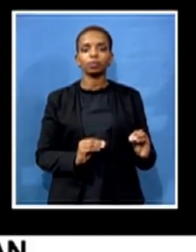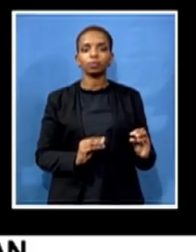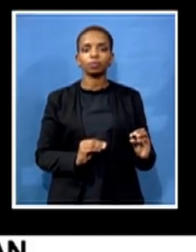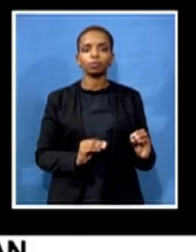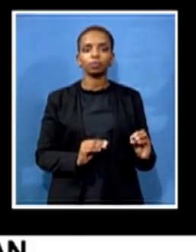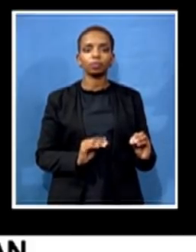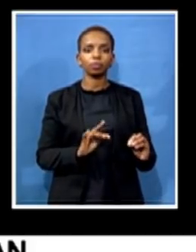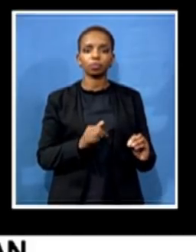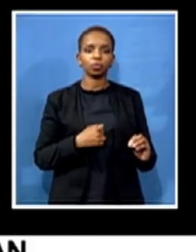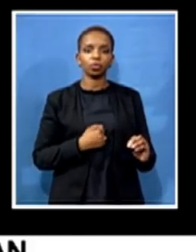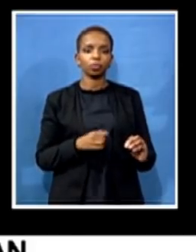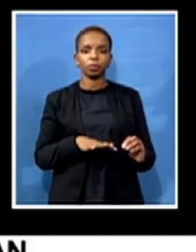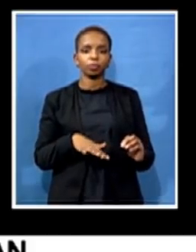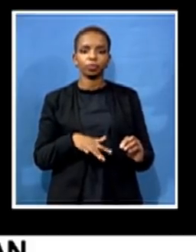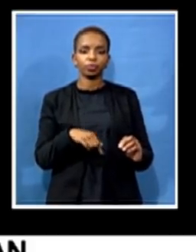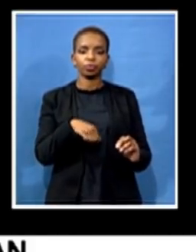that.